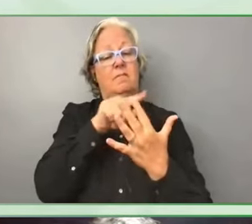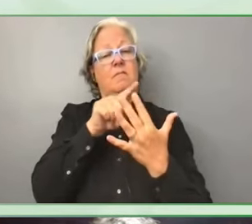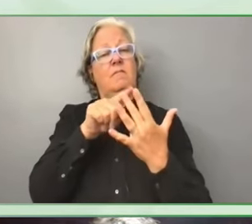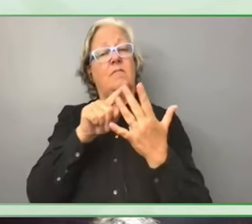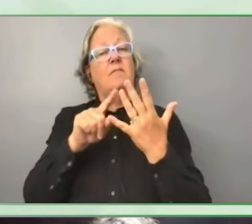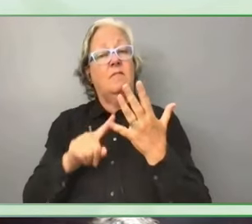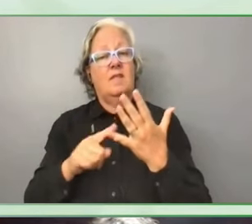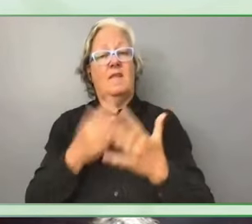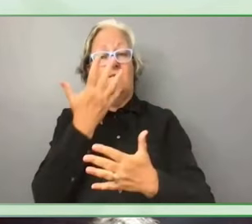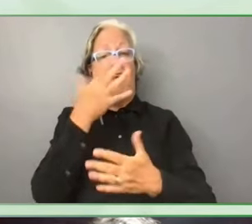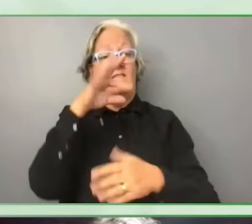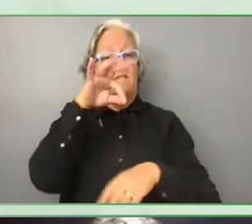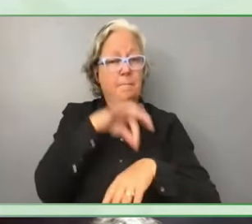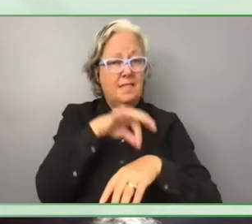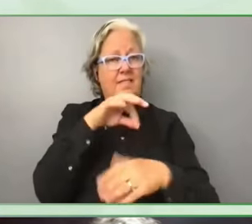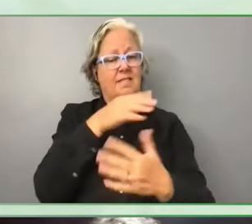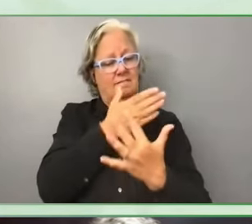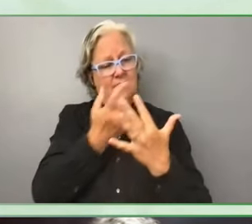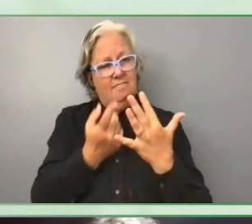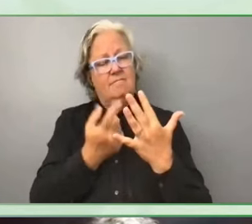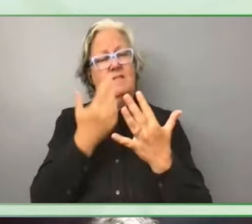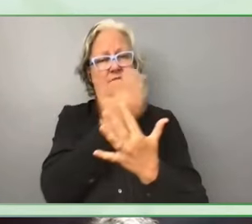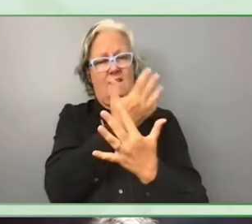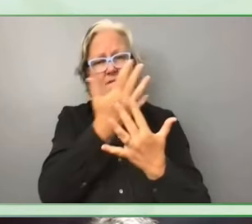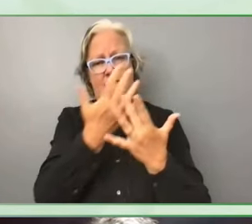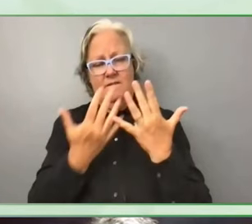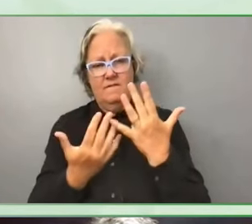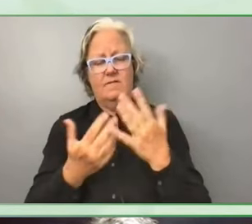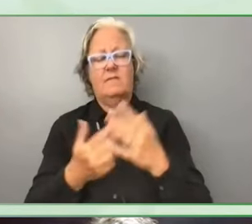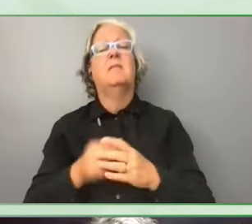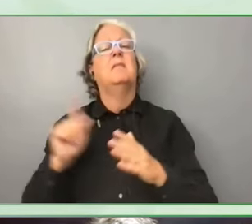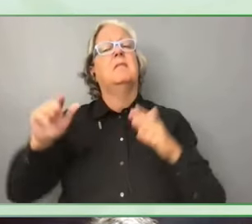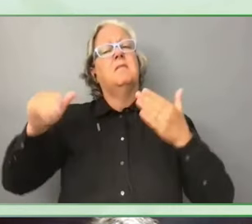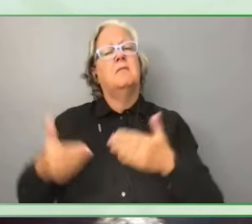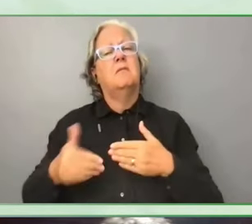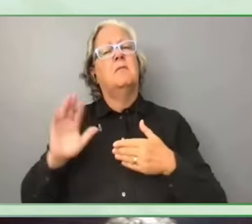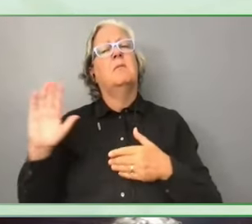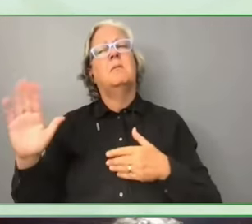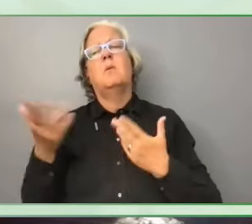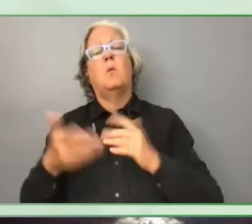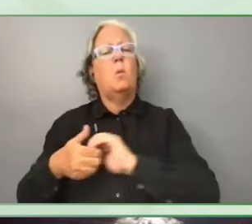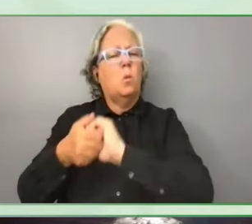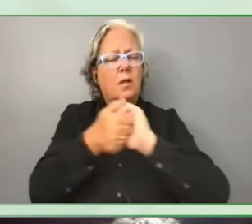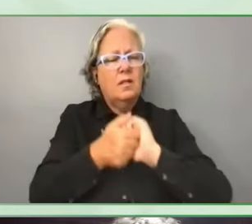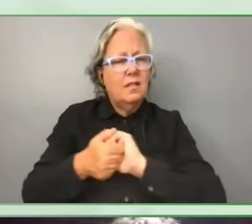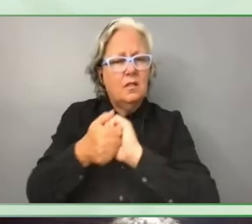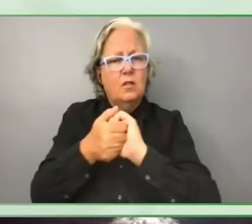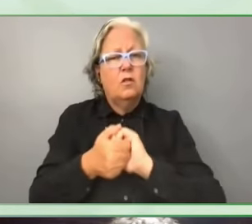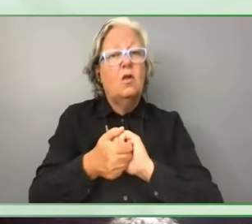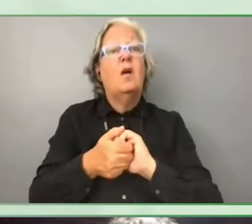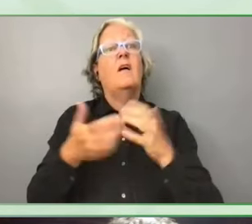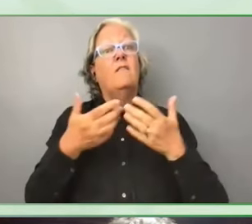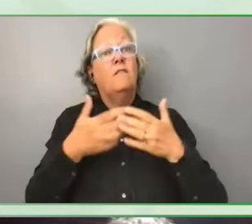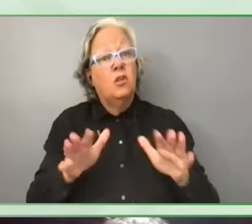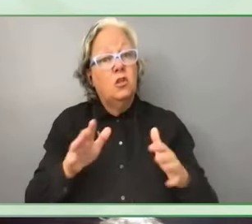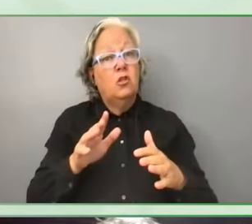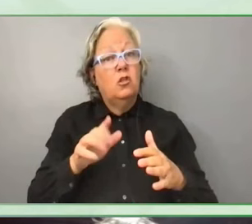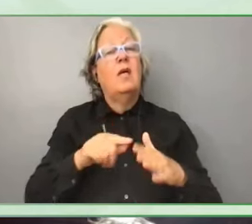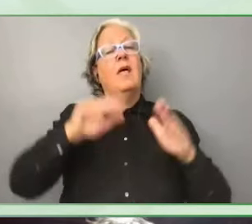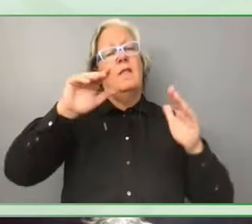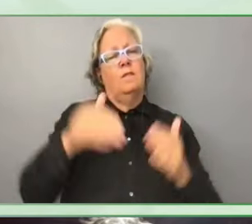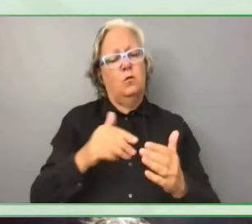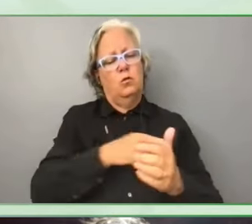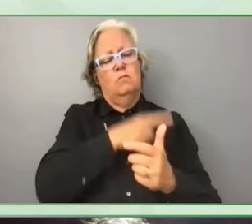to introduce their organization, and then they will introduce the next panelist. After each